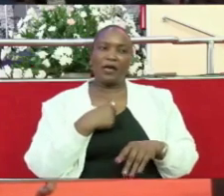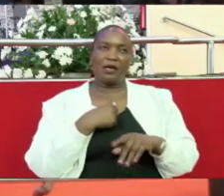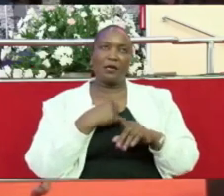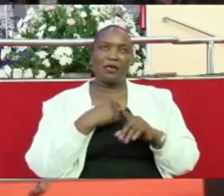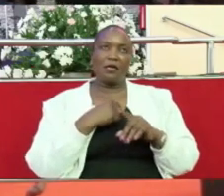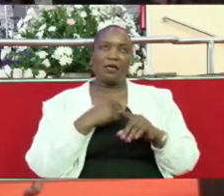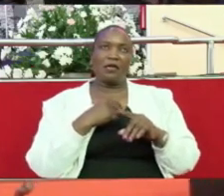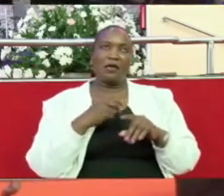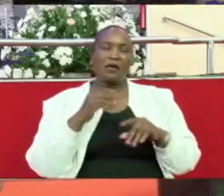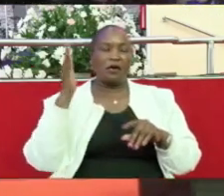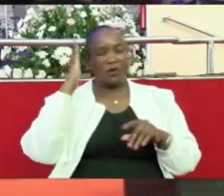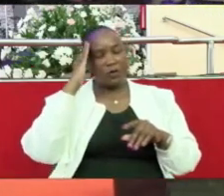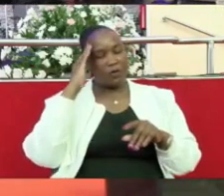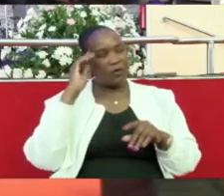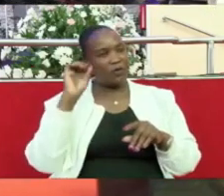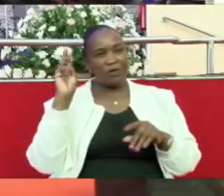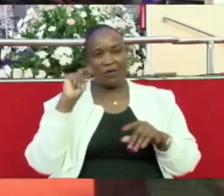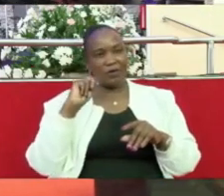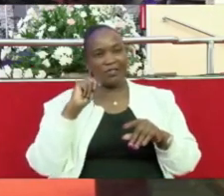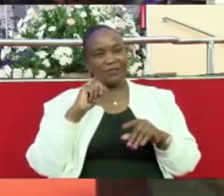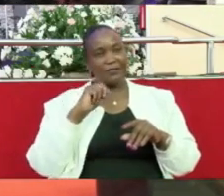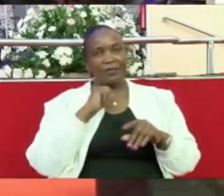the grace of God. Neema ya Mungu.